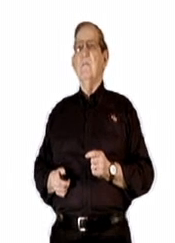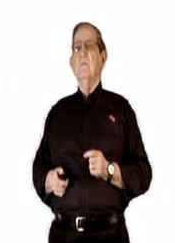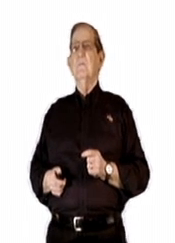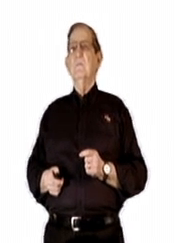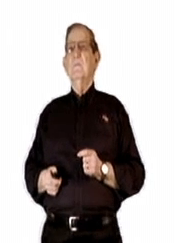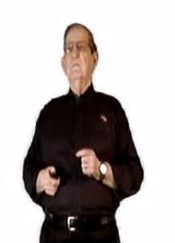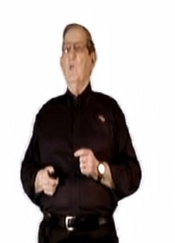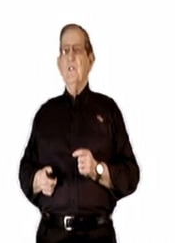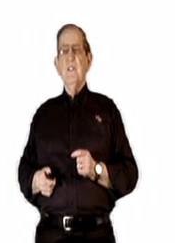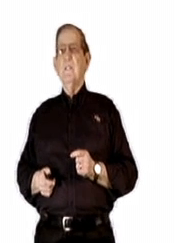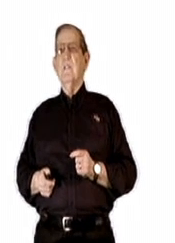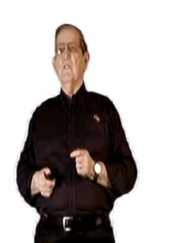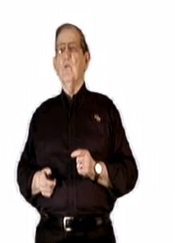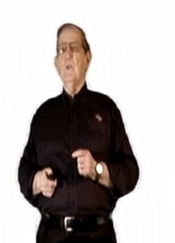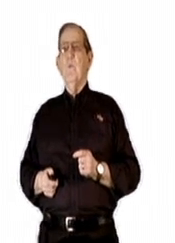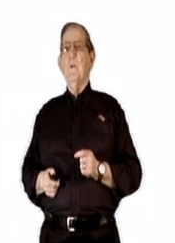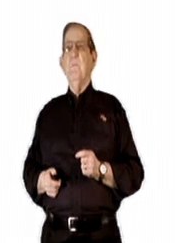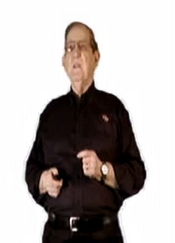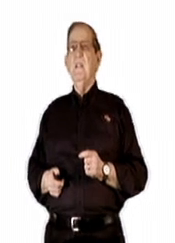300.45,